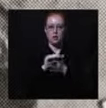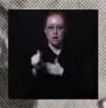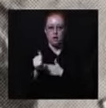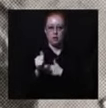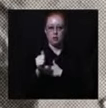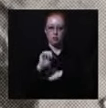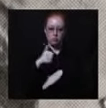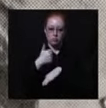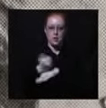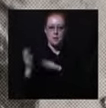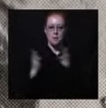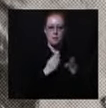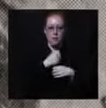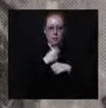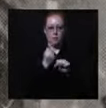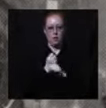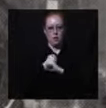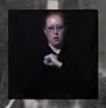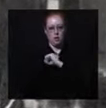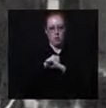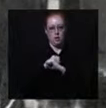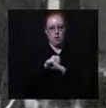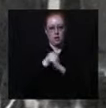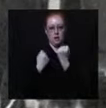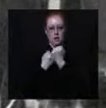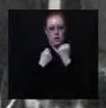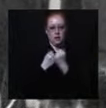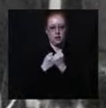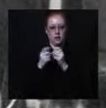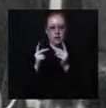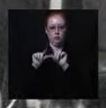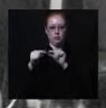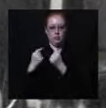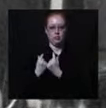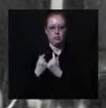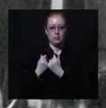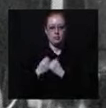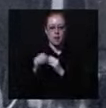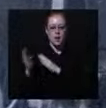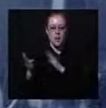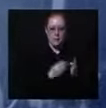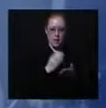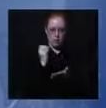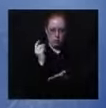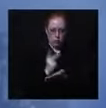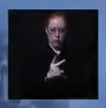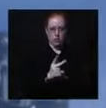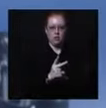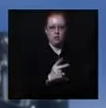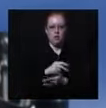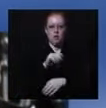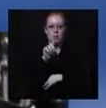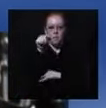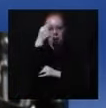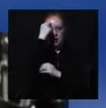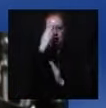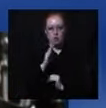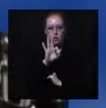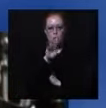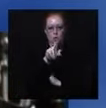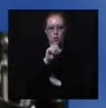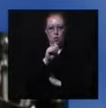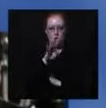come up with a plan for forming a local protection and advocacy entity. A plan was written, approved by Governor Robert F.